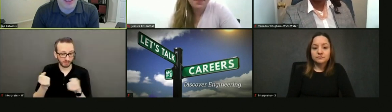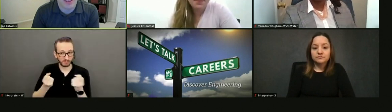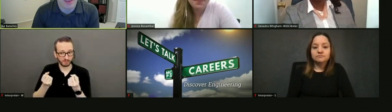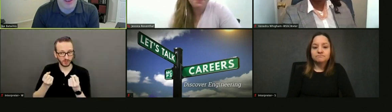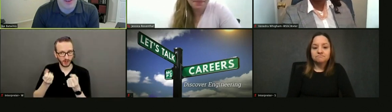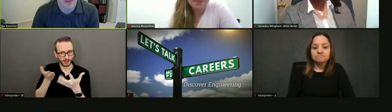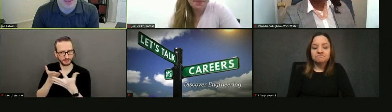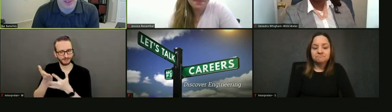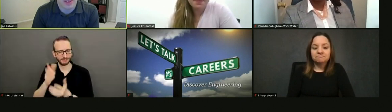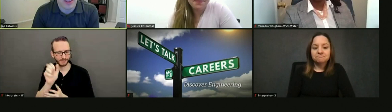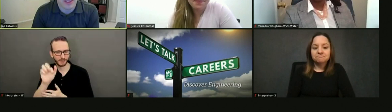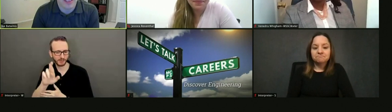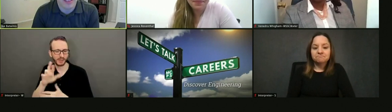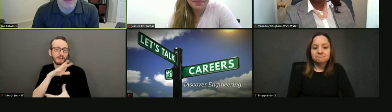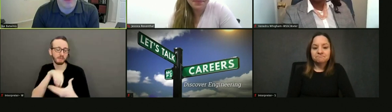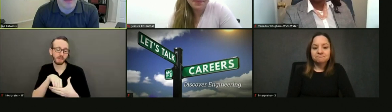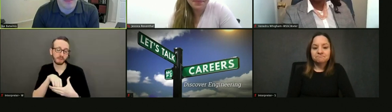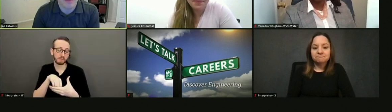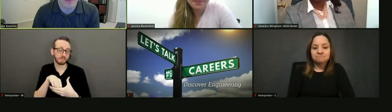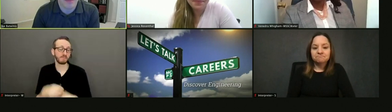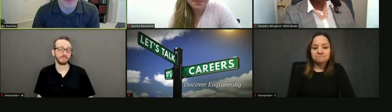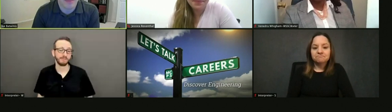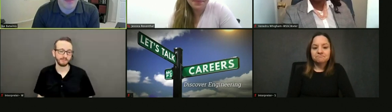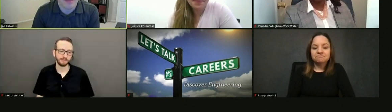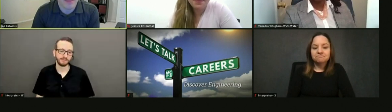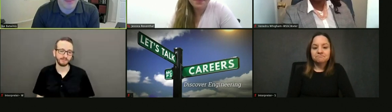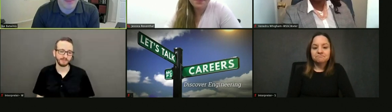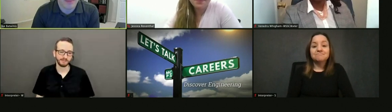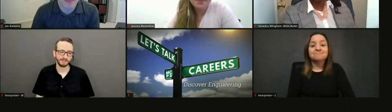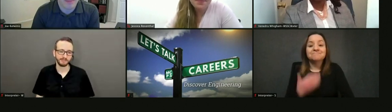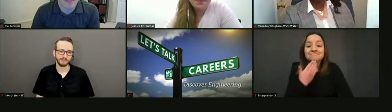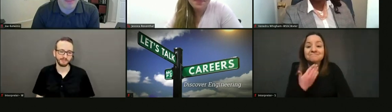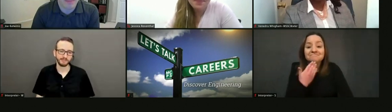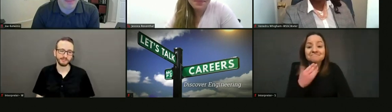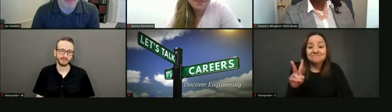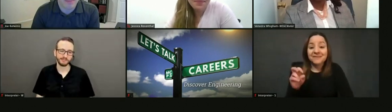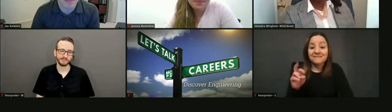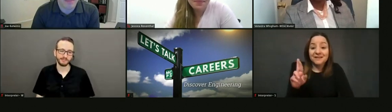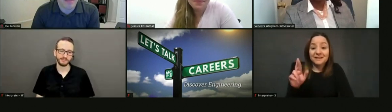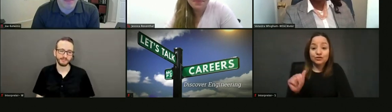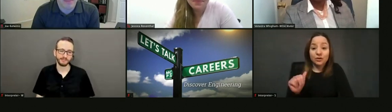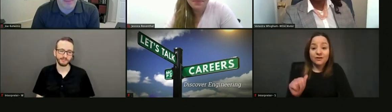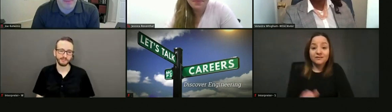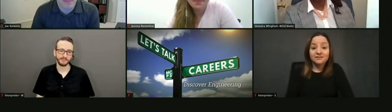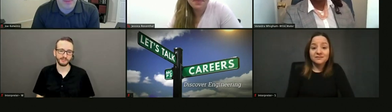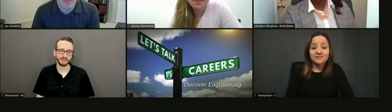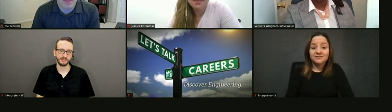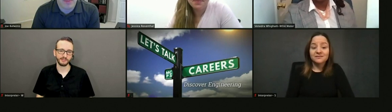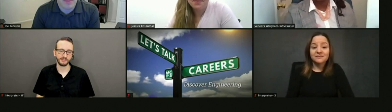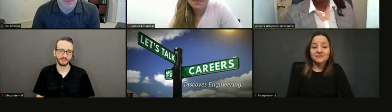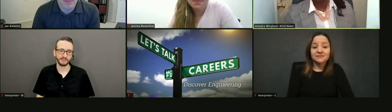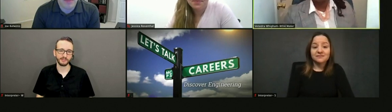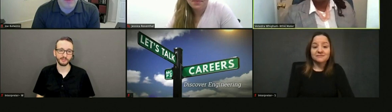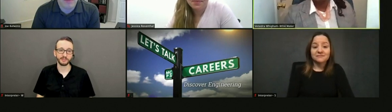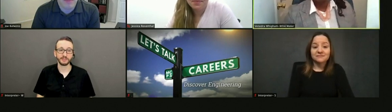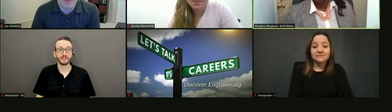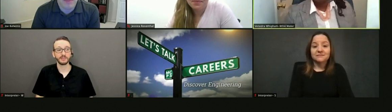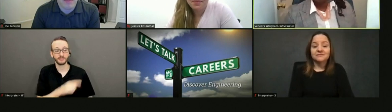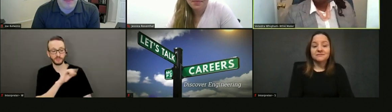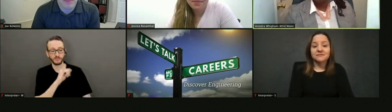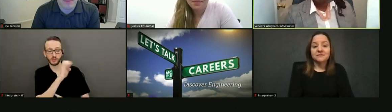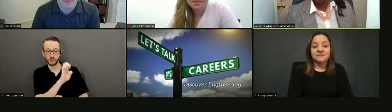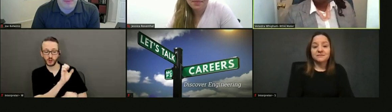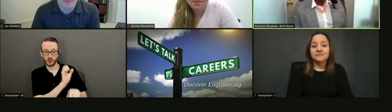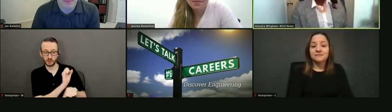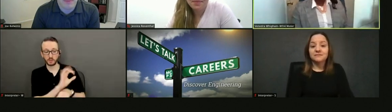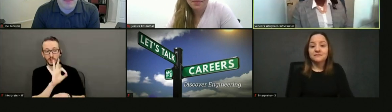So that's all aerospace engineering. Thank you. Venedra? And so, like Joe works with